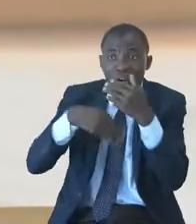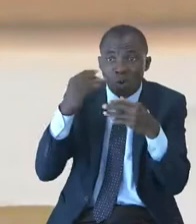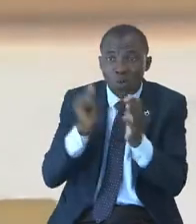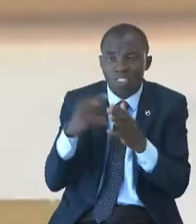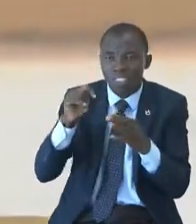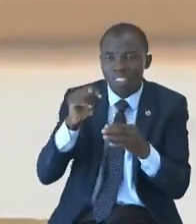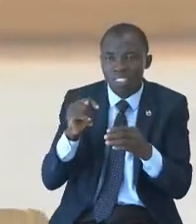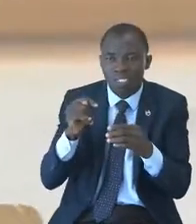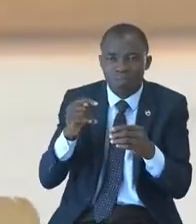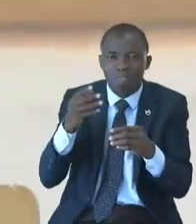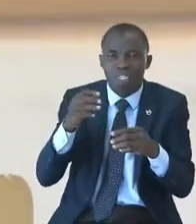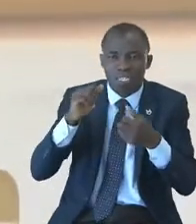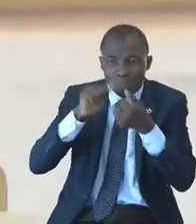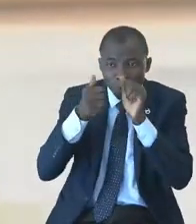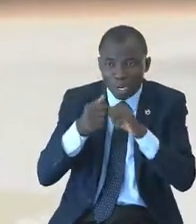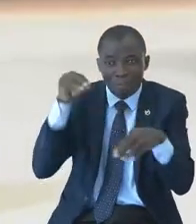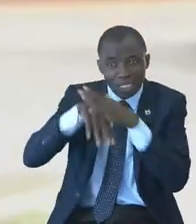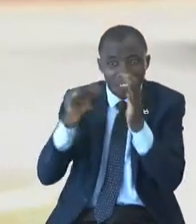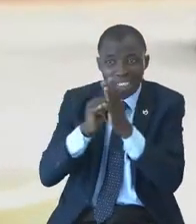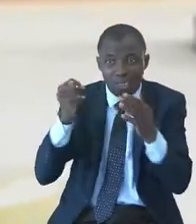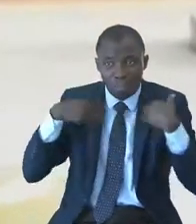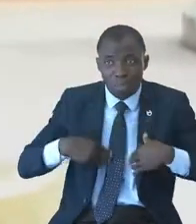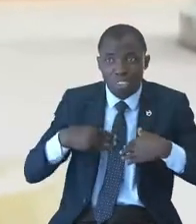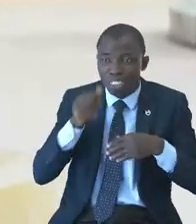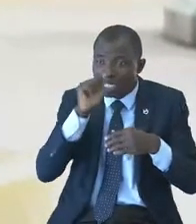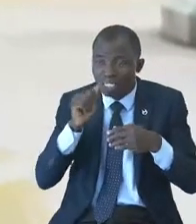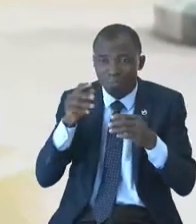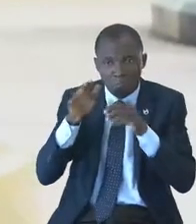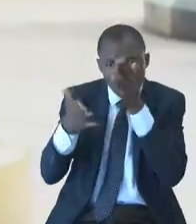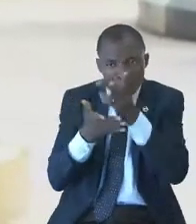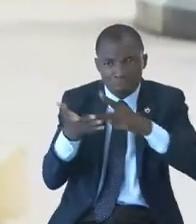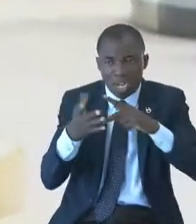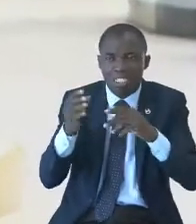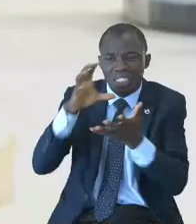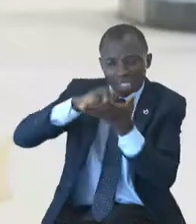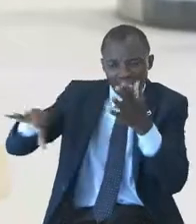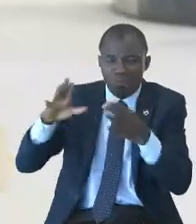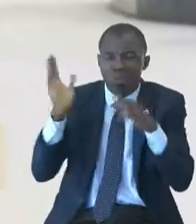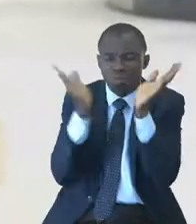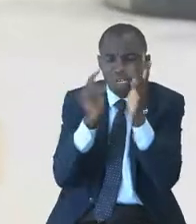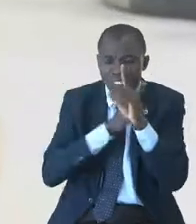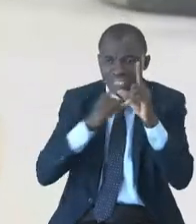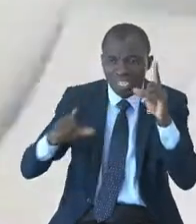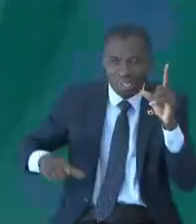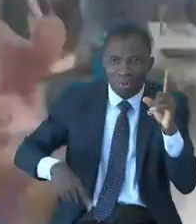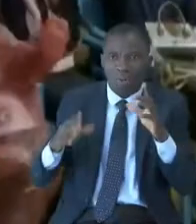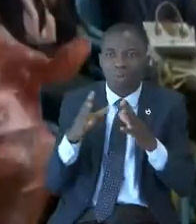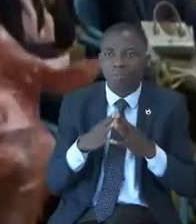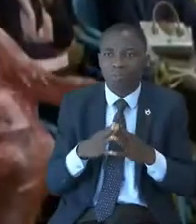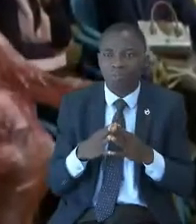return the glory back to the Lord because he's worthy of my praise. He's wonderful in my life. Praise the Lord.